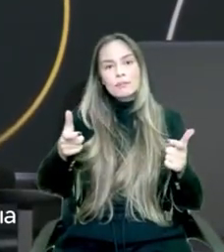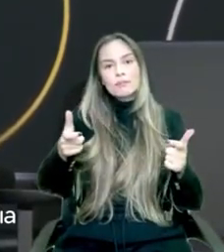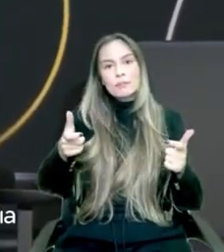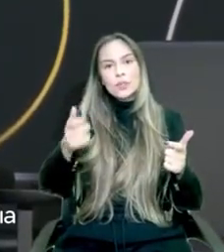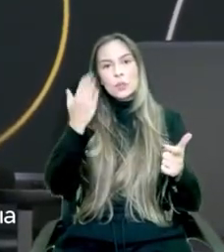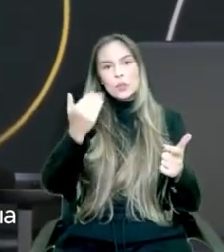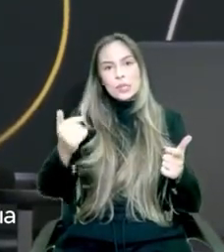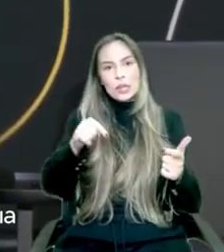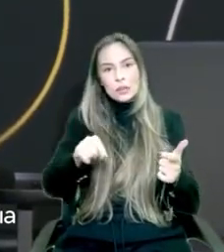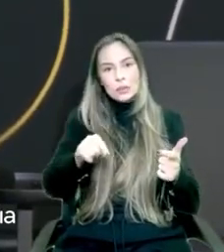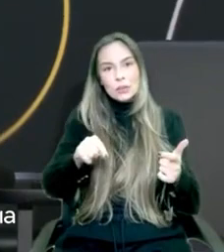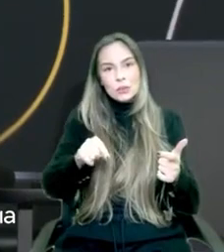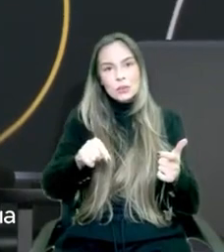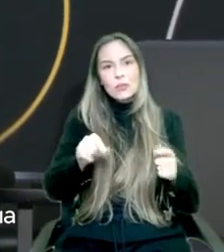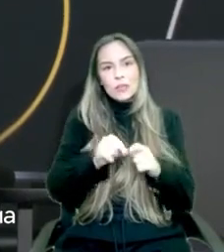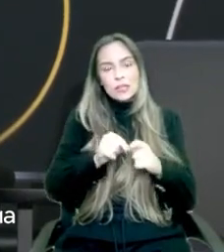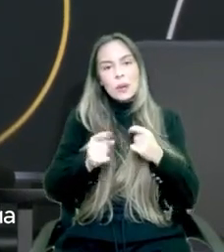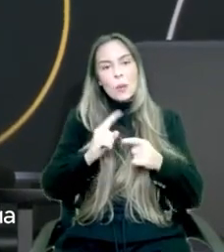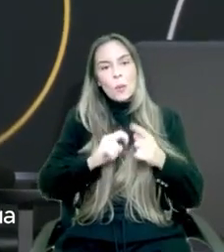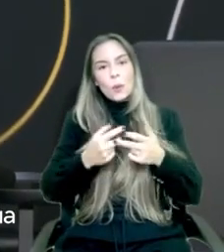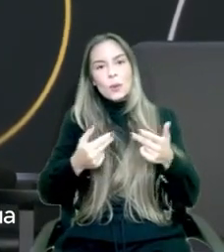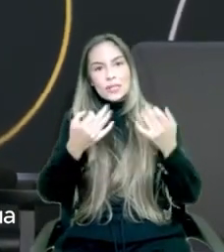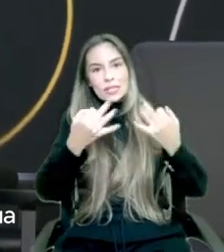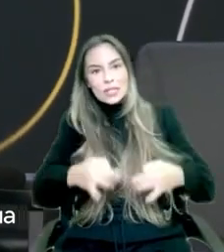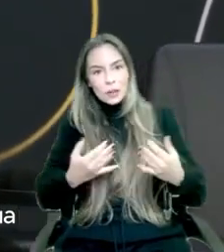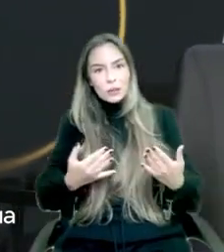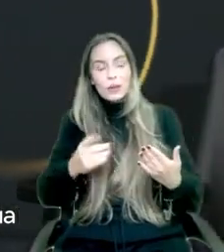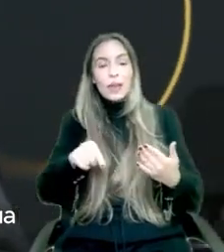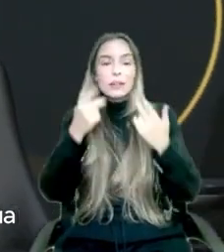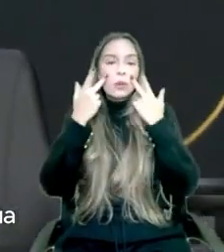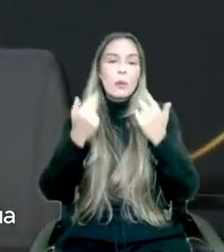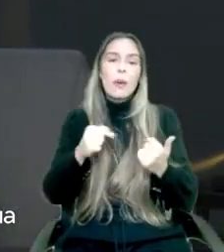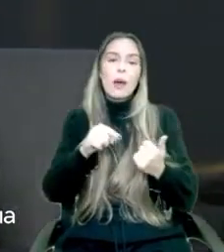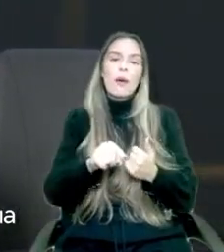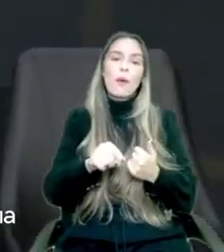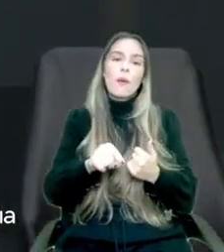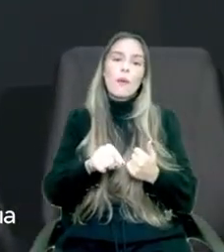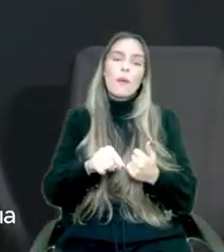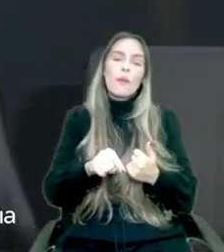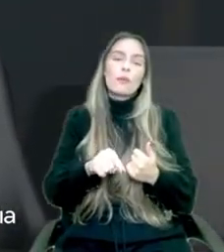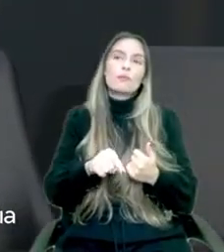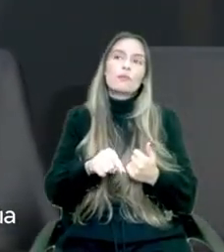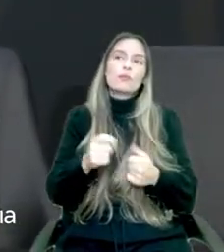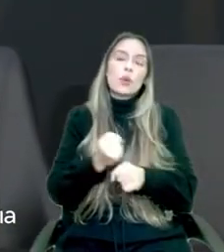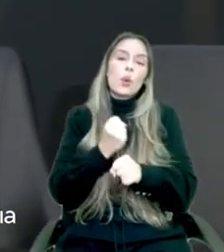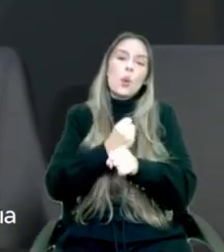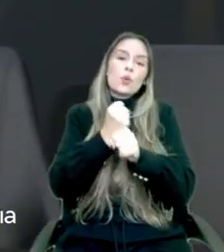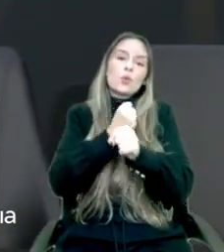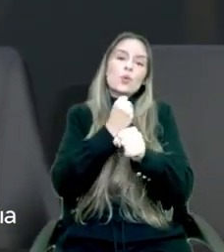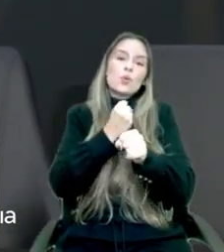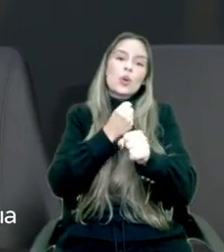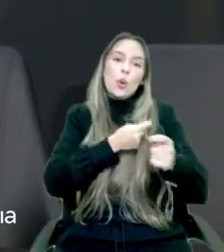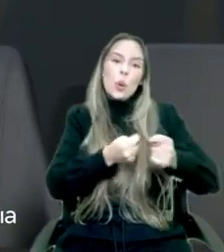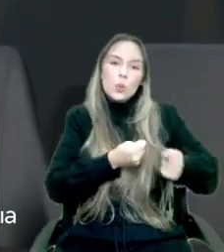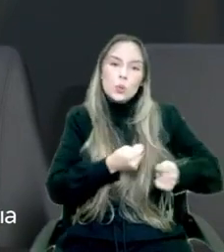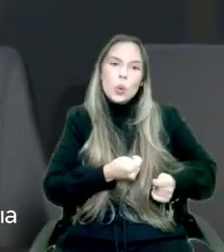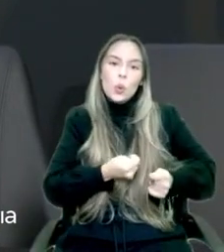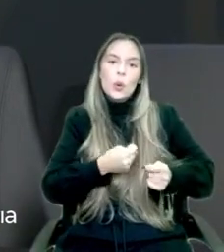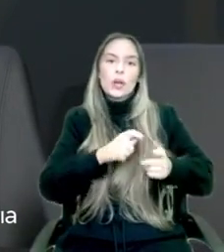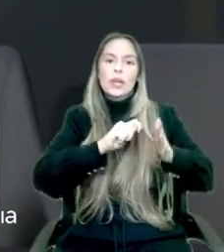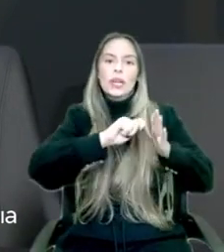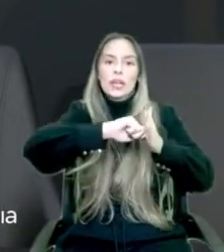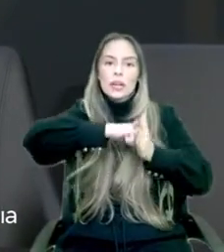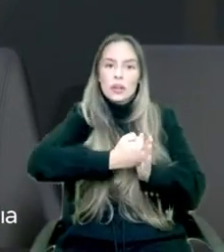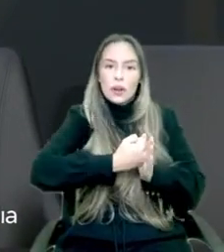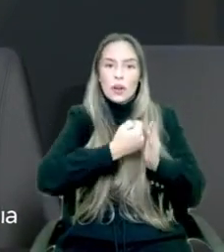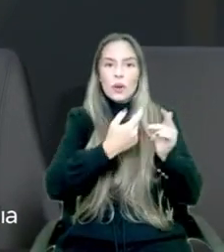They're doing something right, so it's natural to build in controls and processes that lock in whatever they've been doing that's made